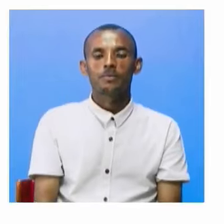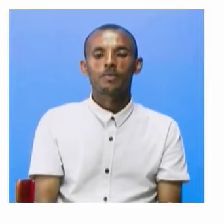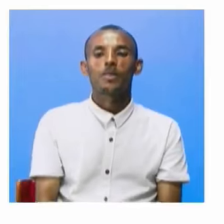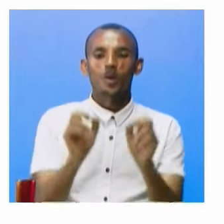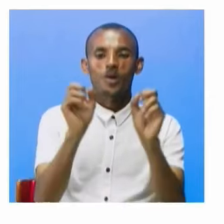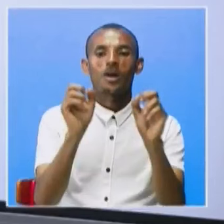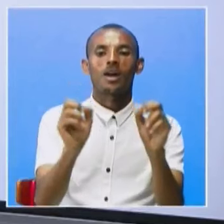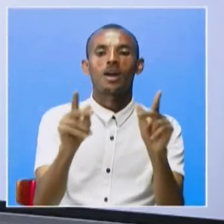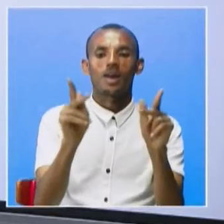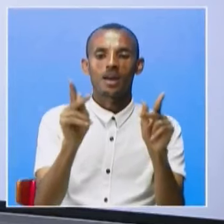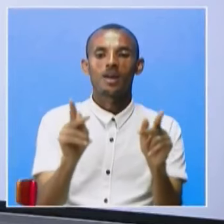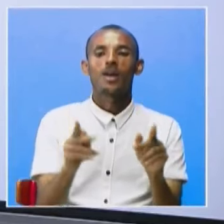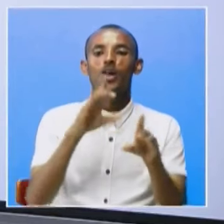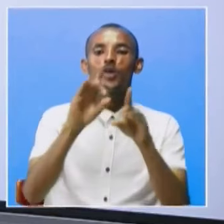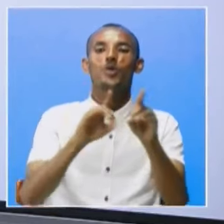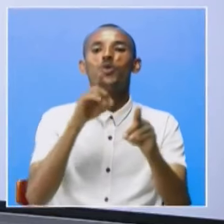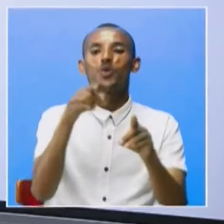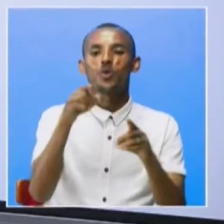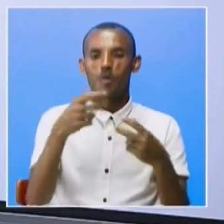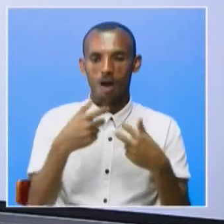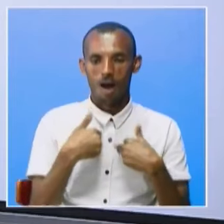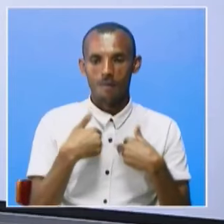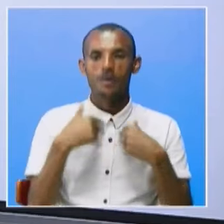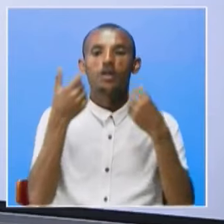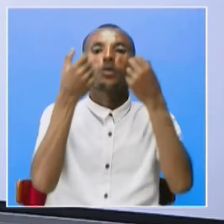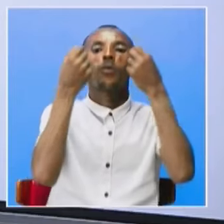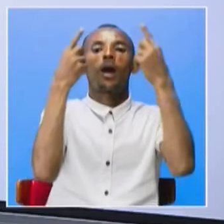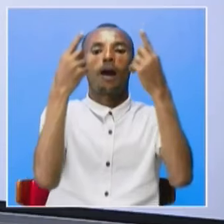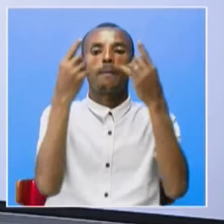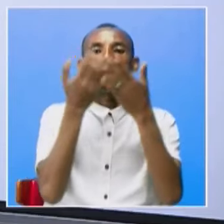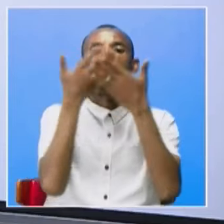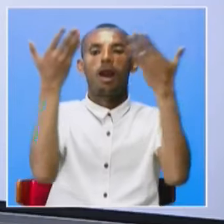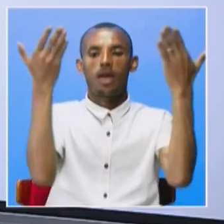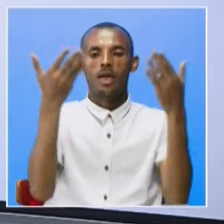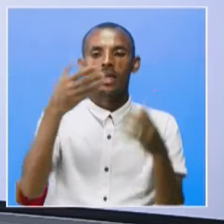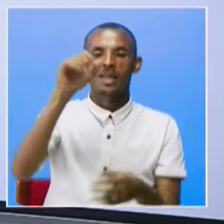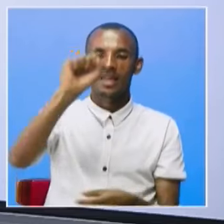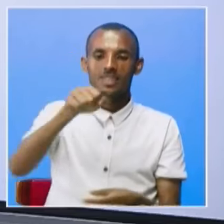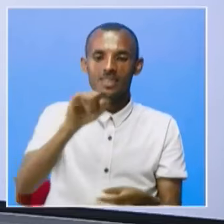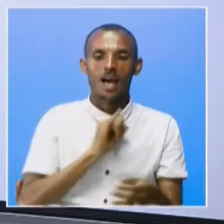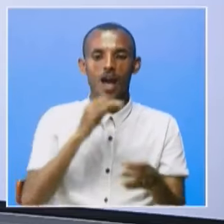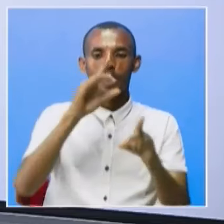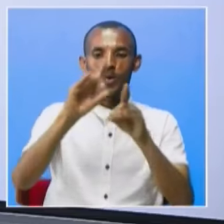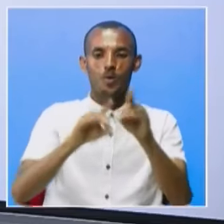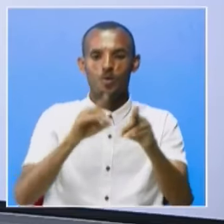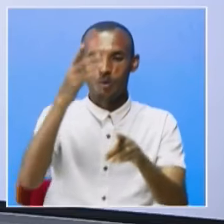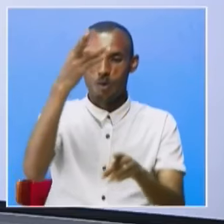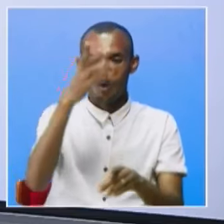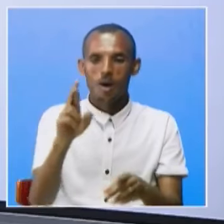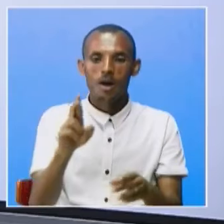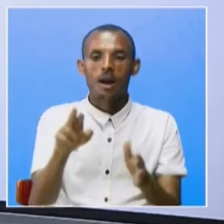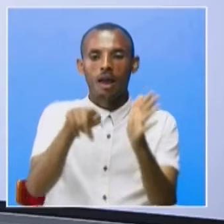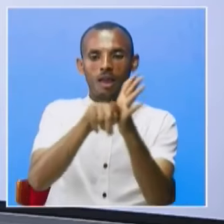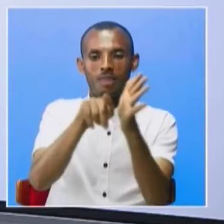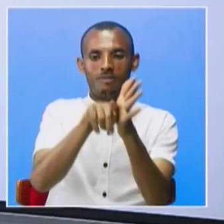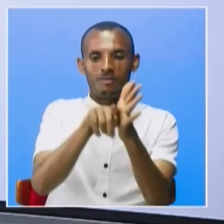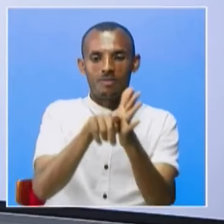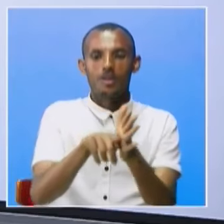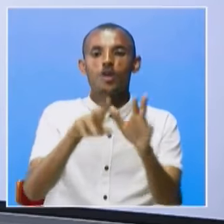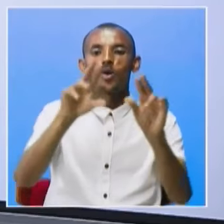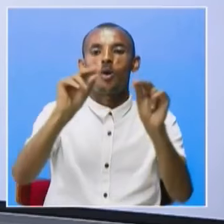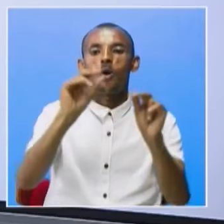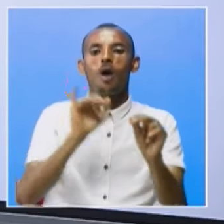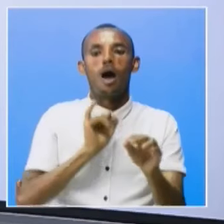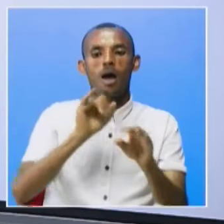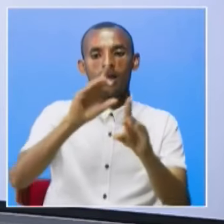Okay? Do you have to wake up early? Yes, I do. Or negative, no,